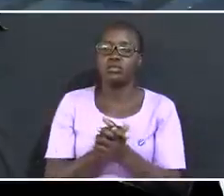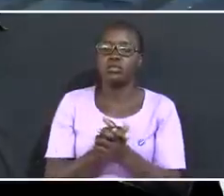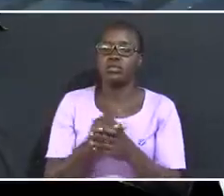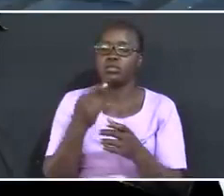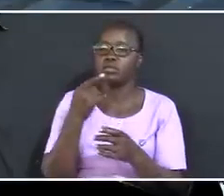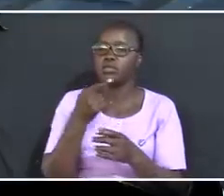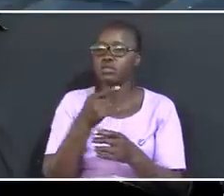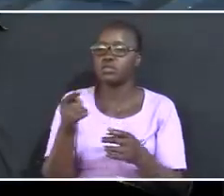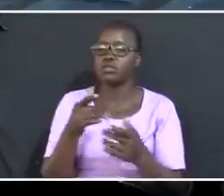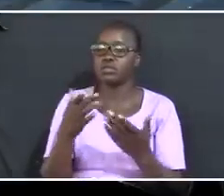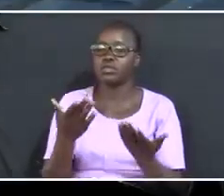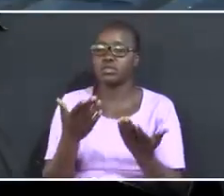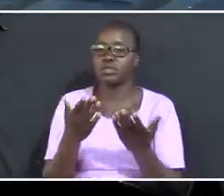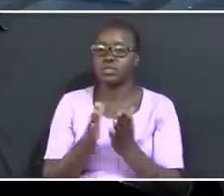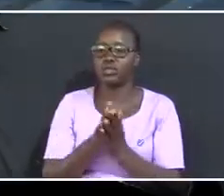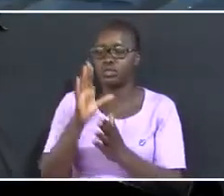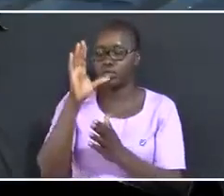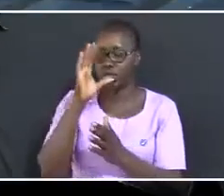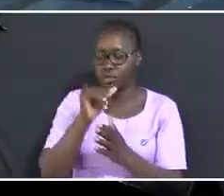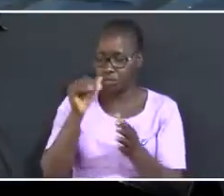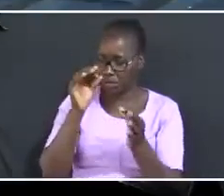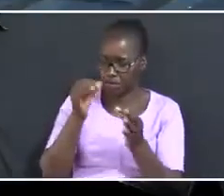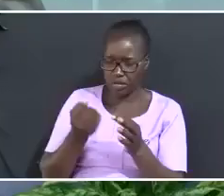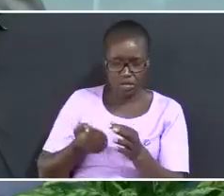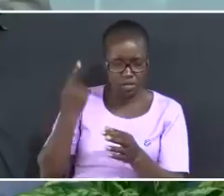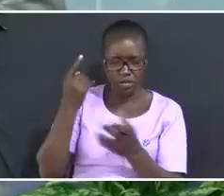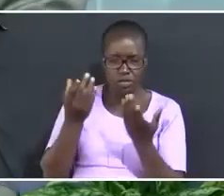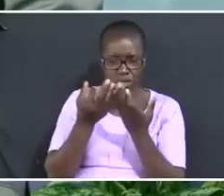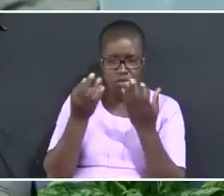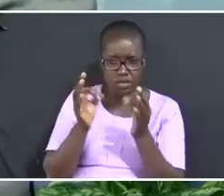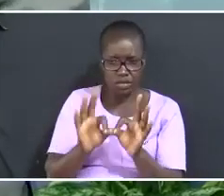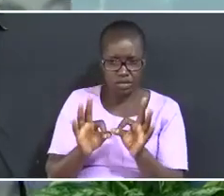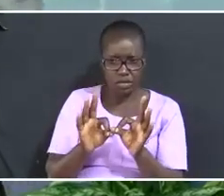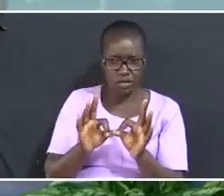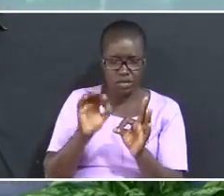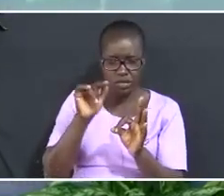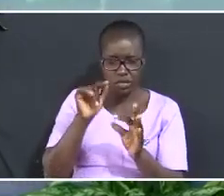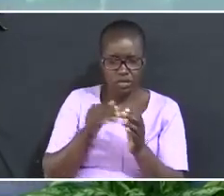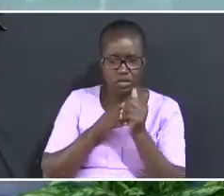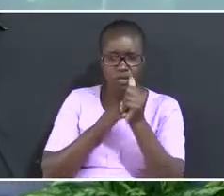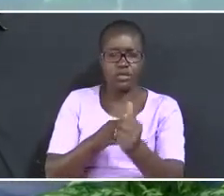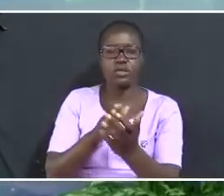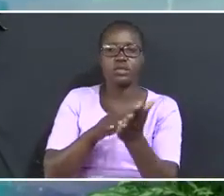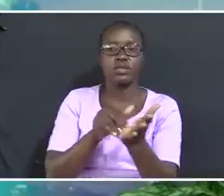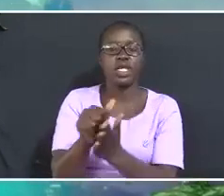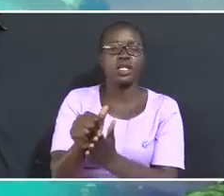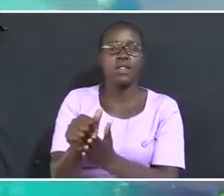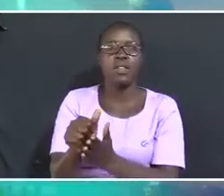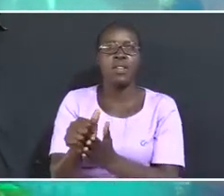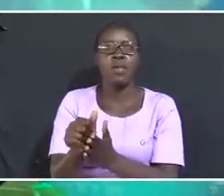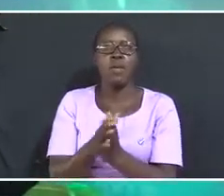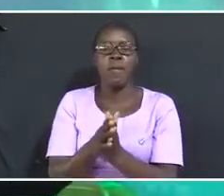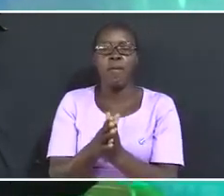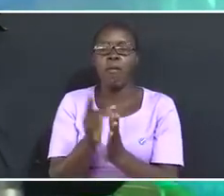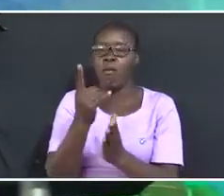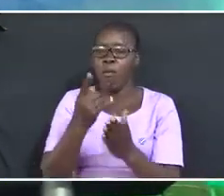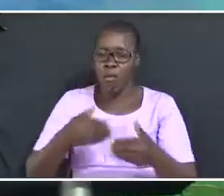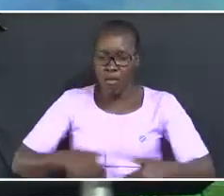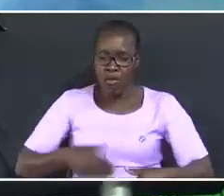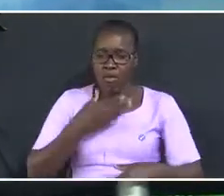how misinterpretation of freedom can lead to disaster. Here is one young